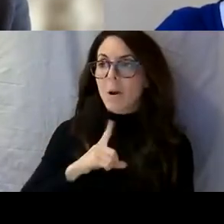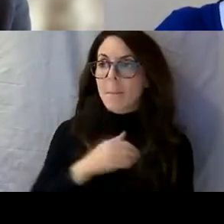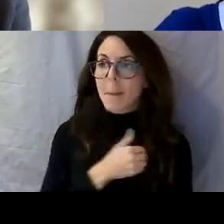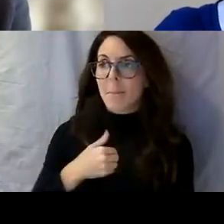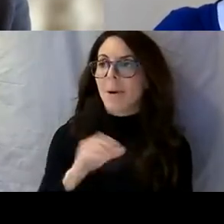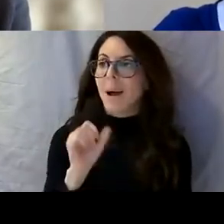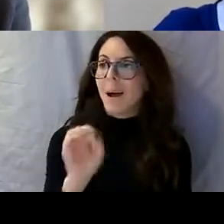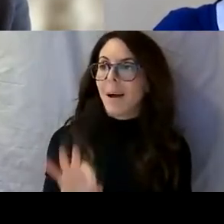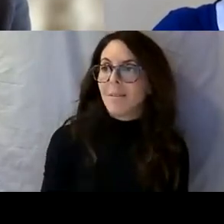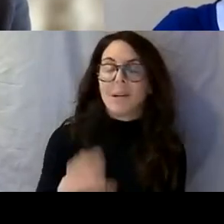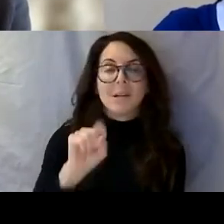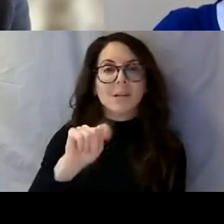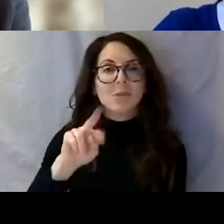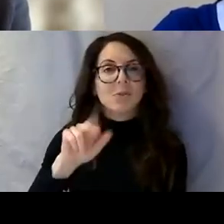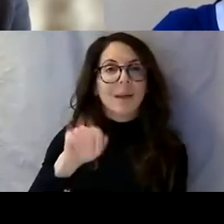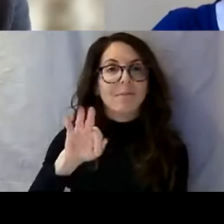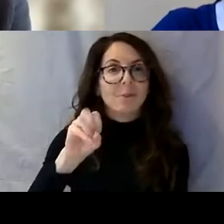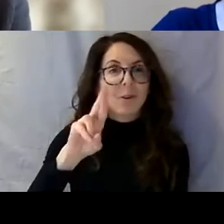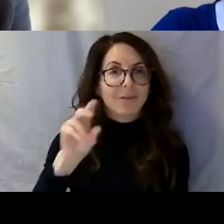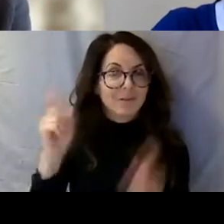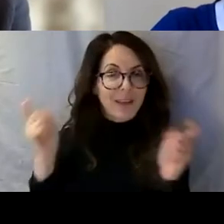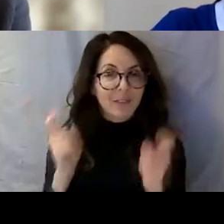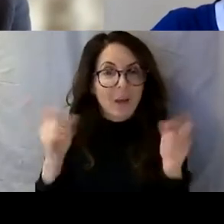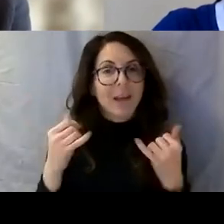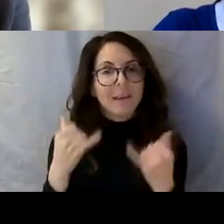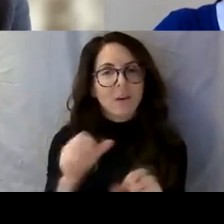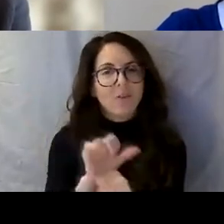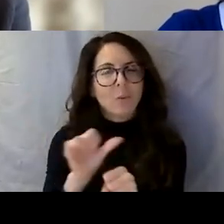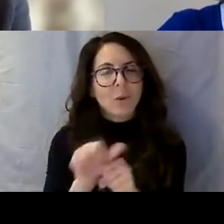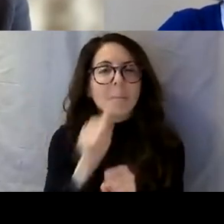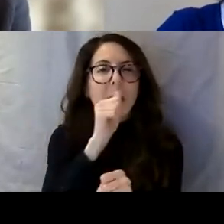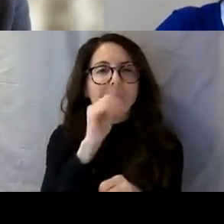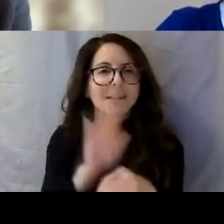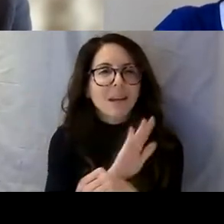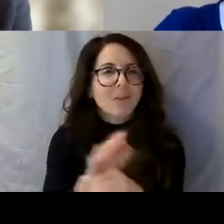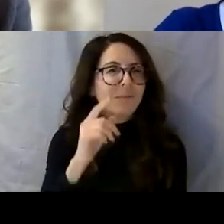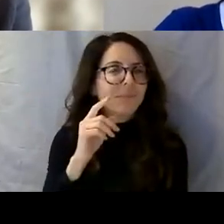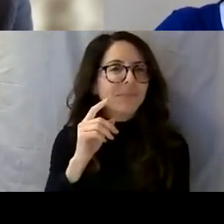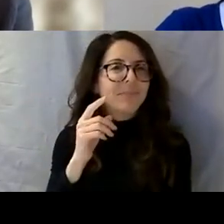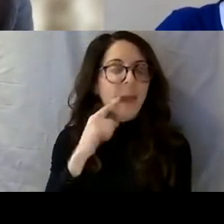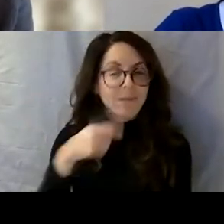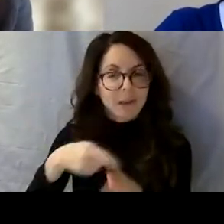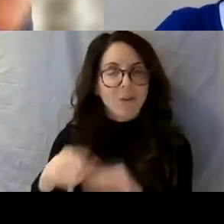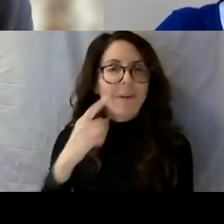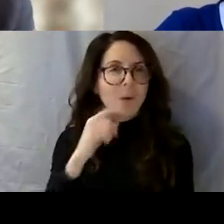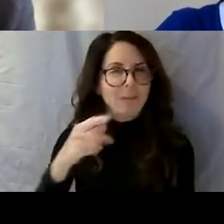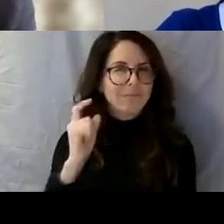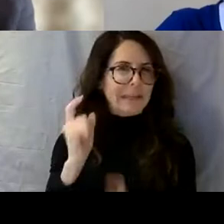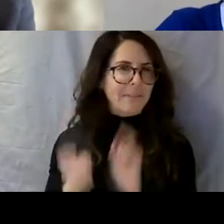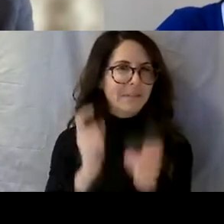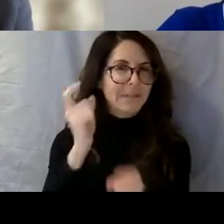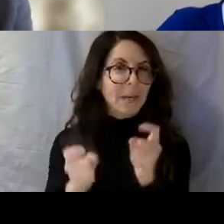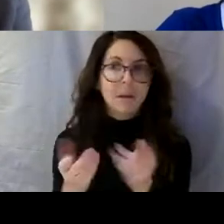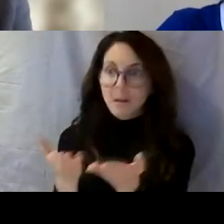now an influential writer and speaker on private sector philanthropy. So Hilary, can you help us think about what